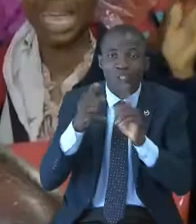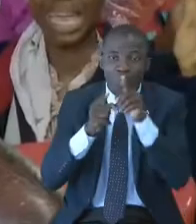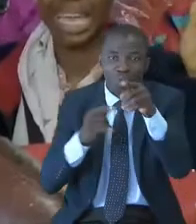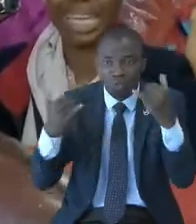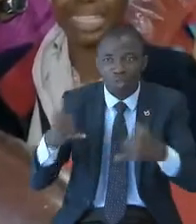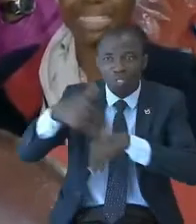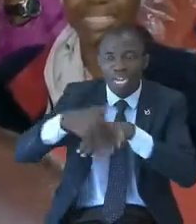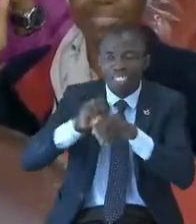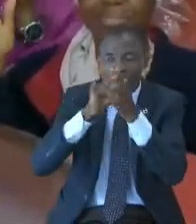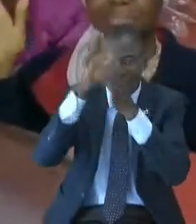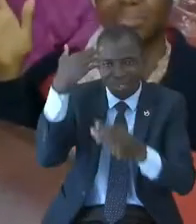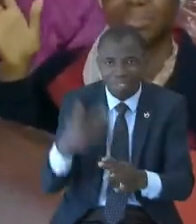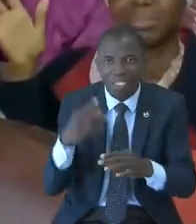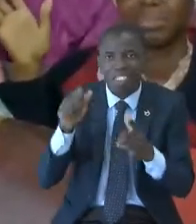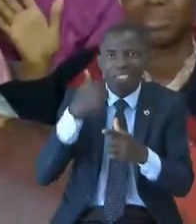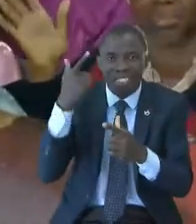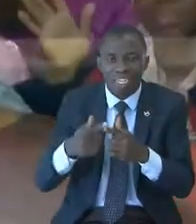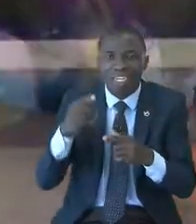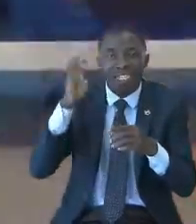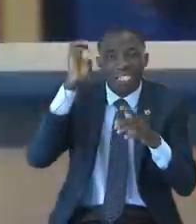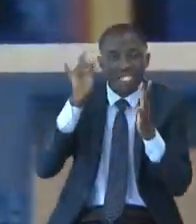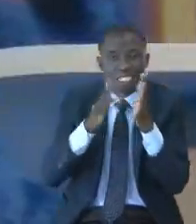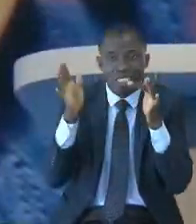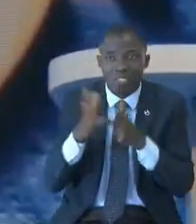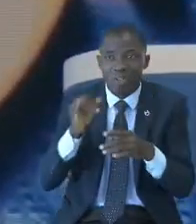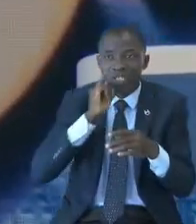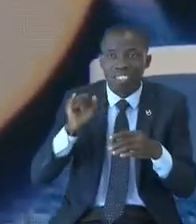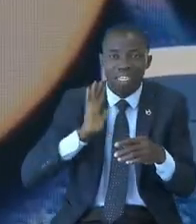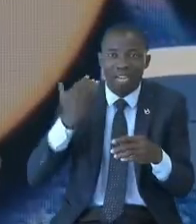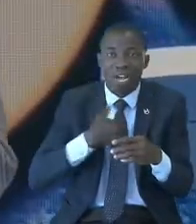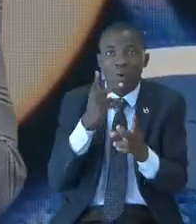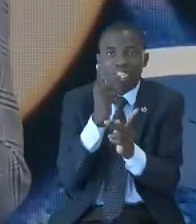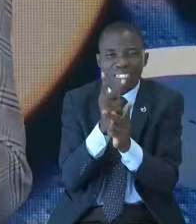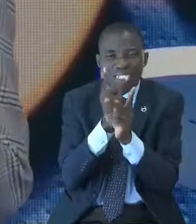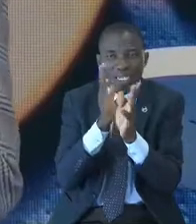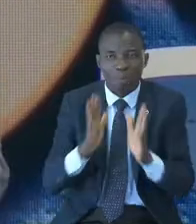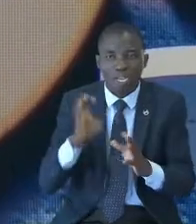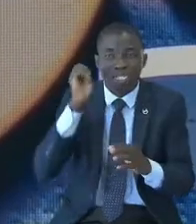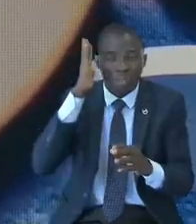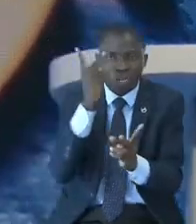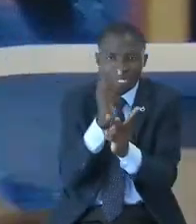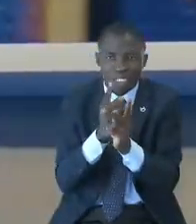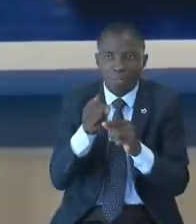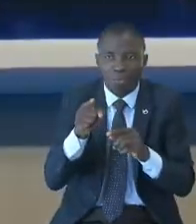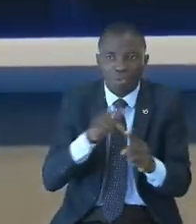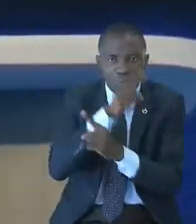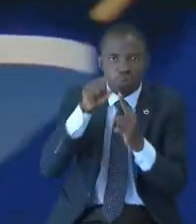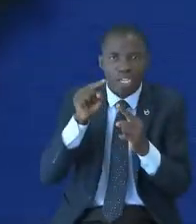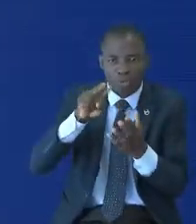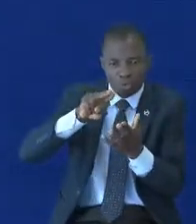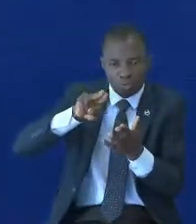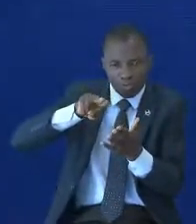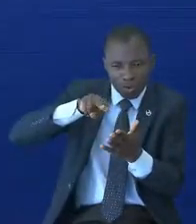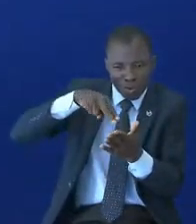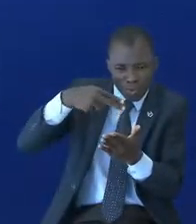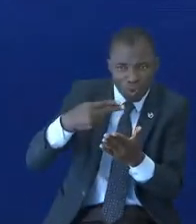then Jesus is our upholder. He will uphold you. When you stagger and you are about